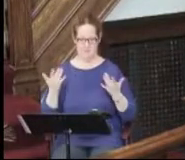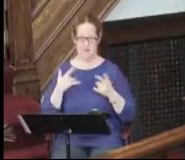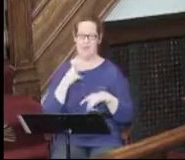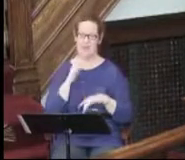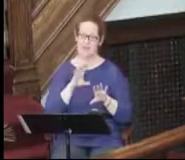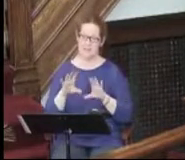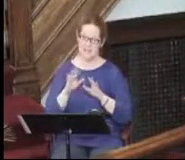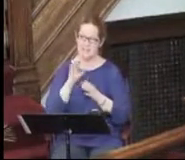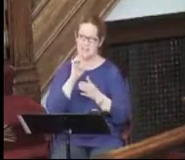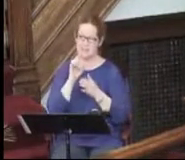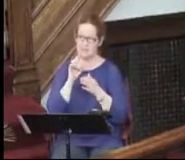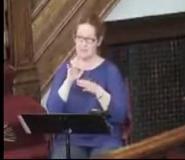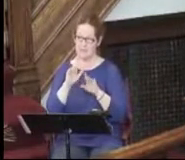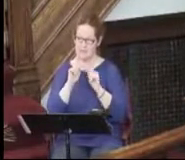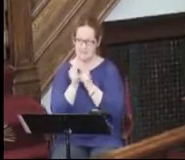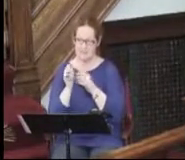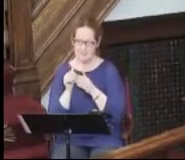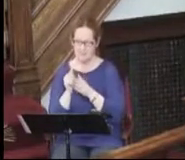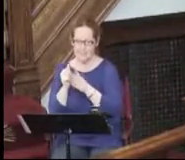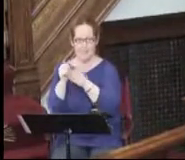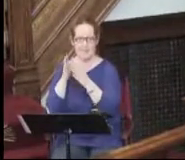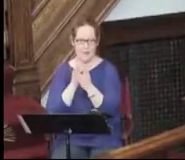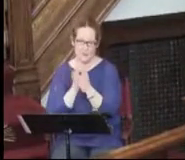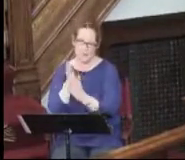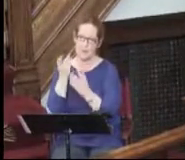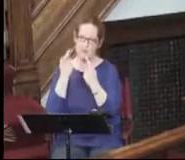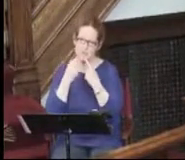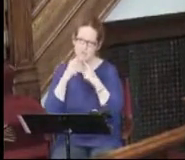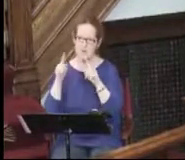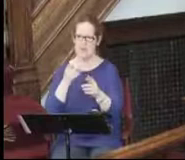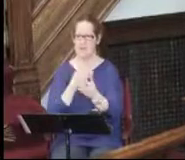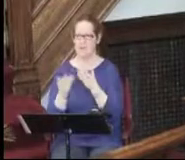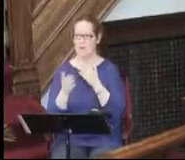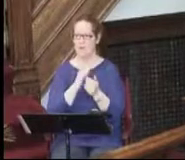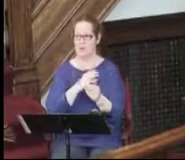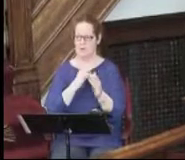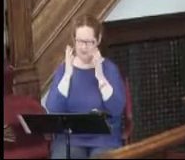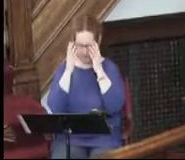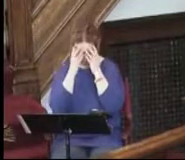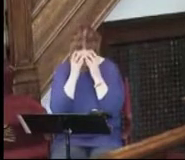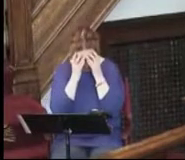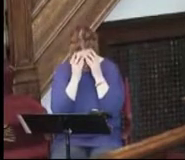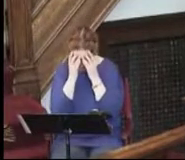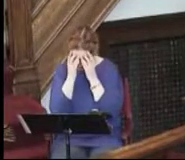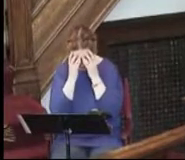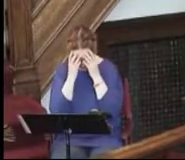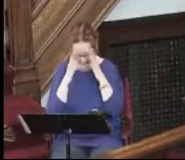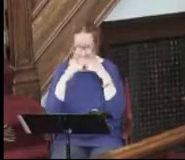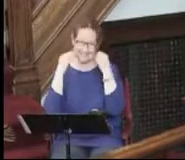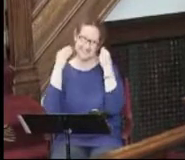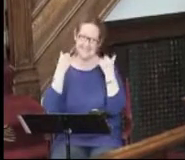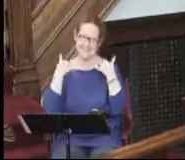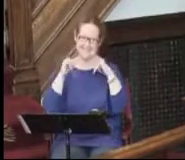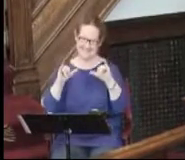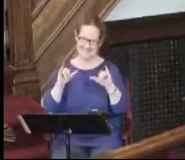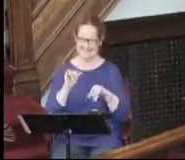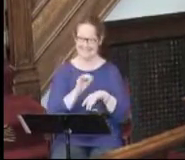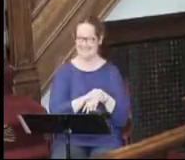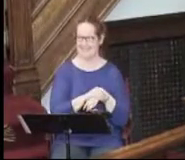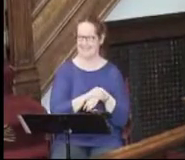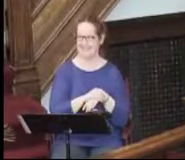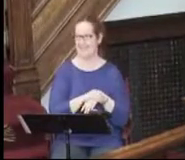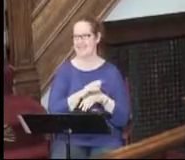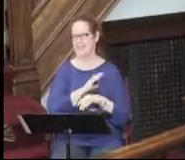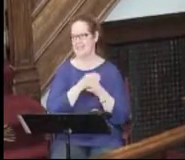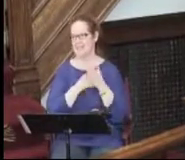manages it by guiding his team and pushing through, often while holding his head in his hands, but with a smile on his face. We